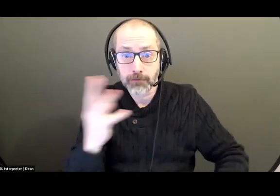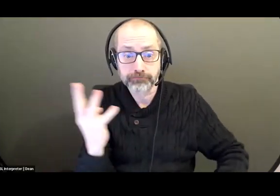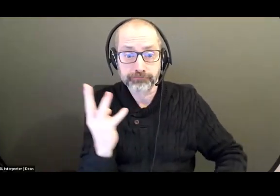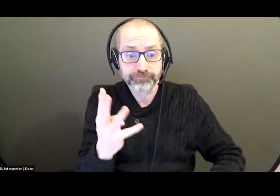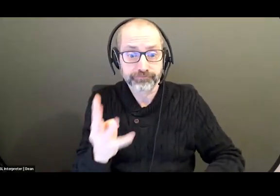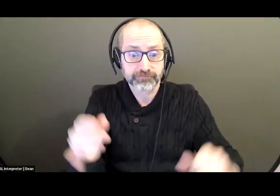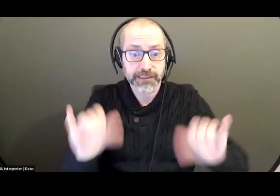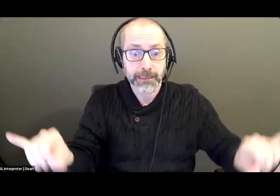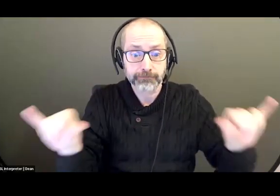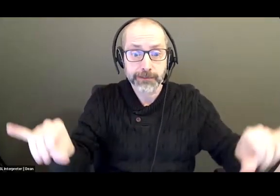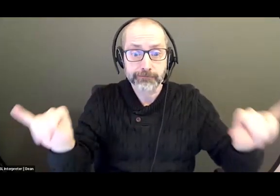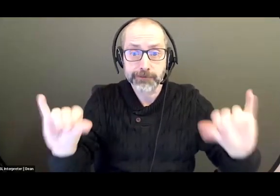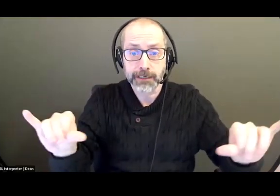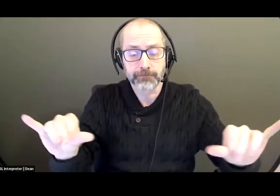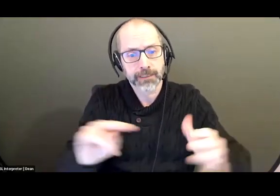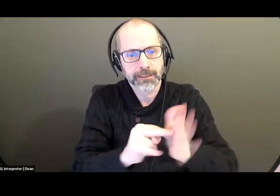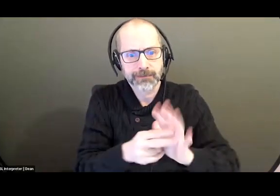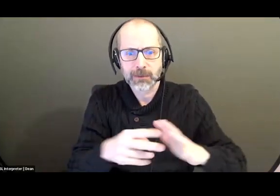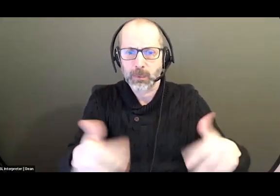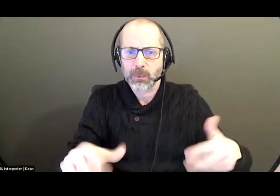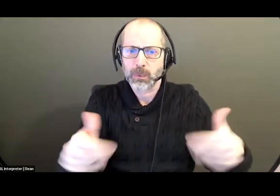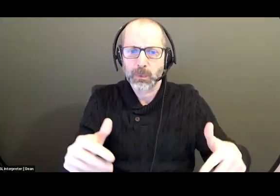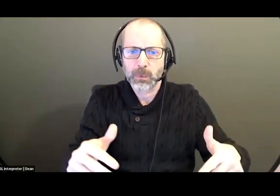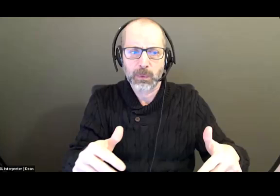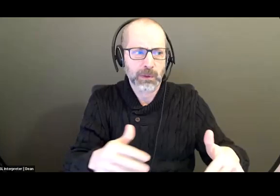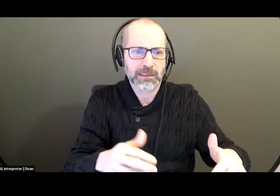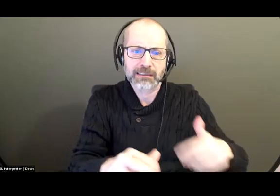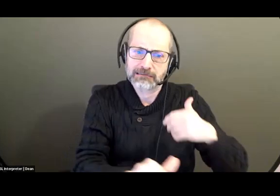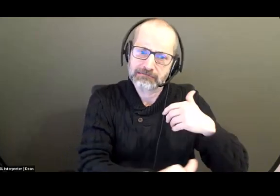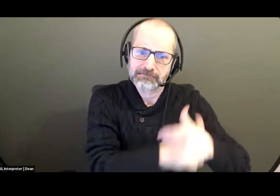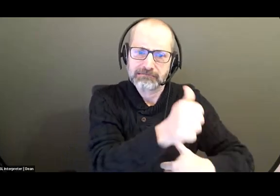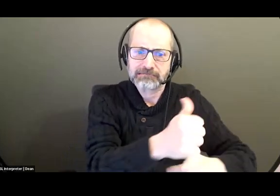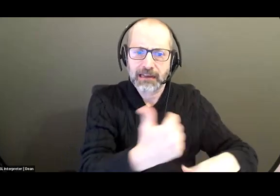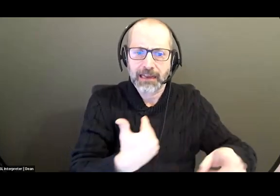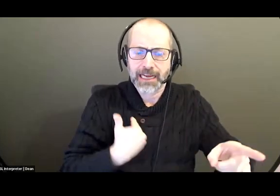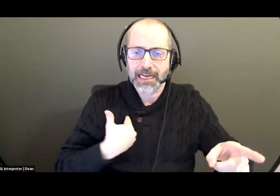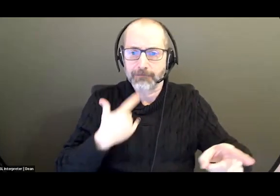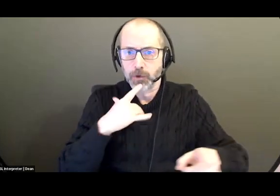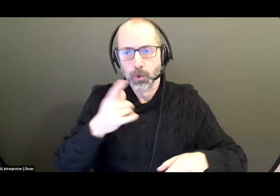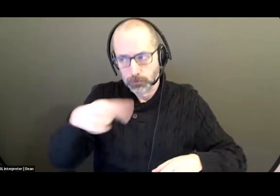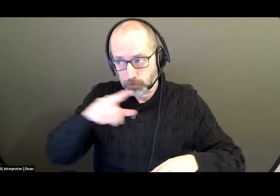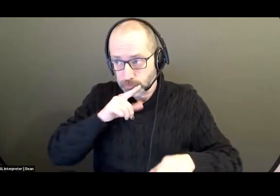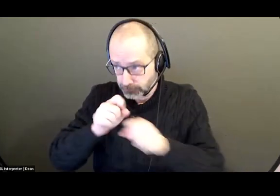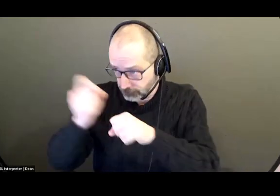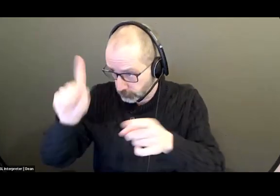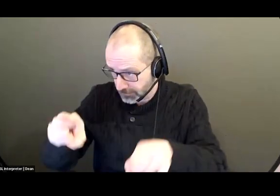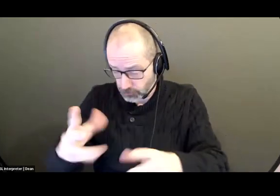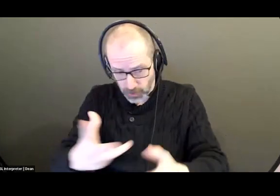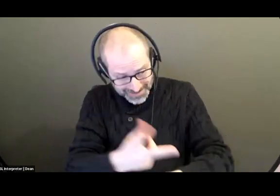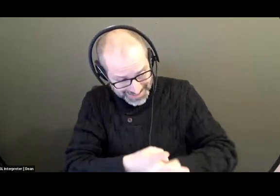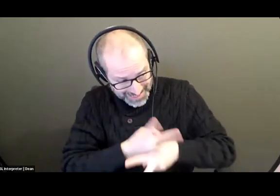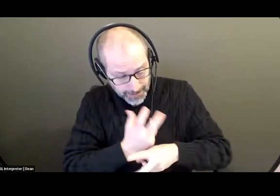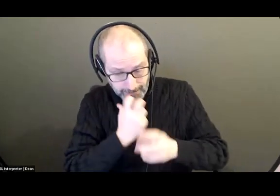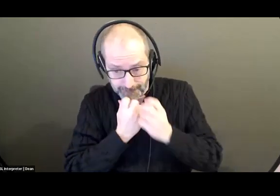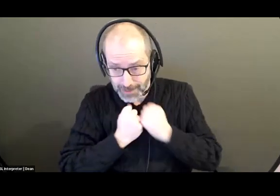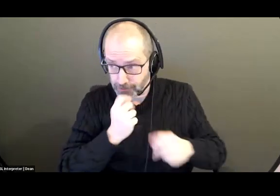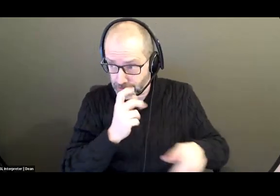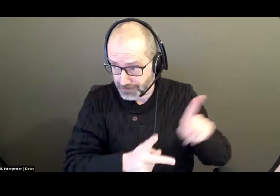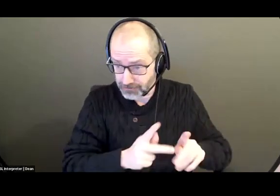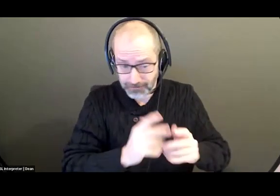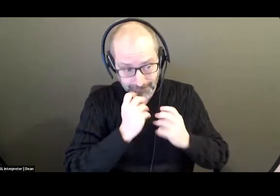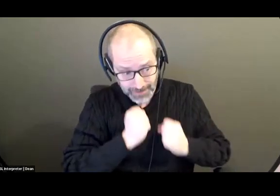and doing that in a way that we know what's at stake if we don't, and really putting our energy towards the